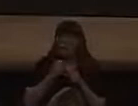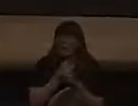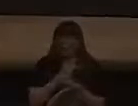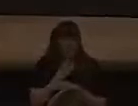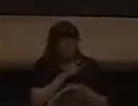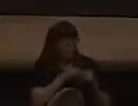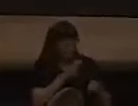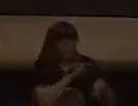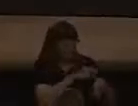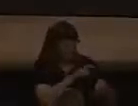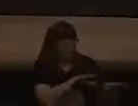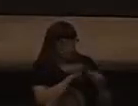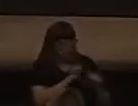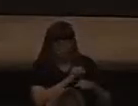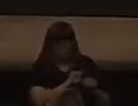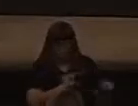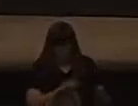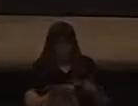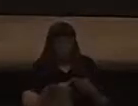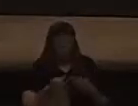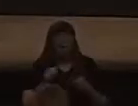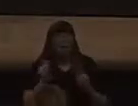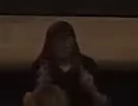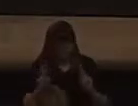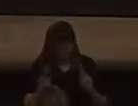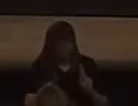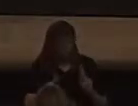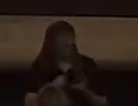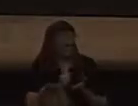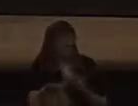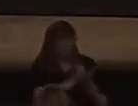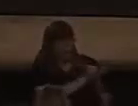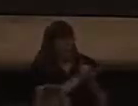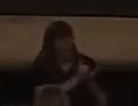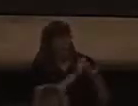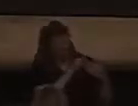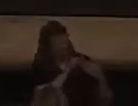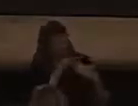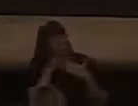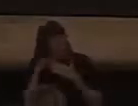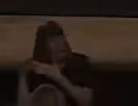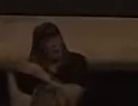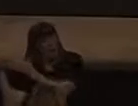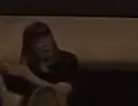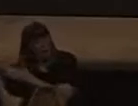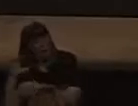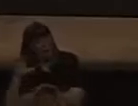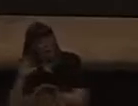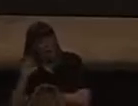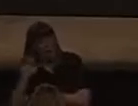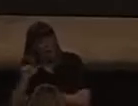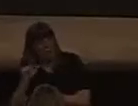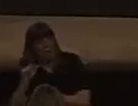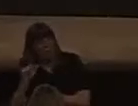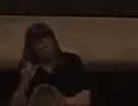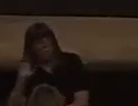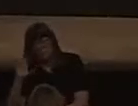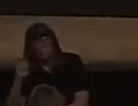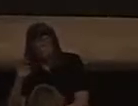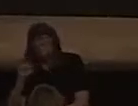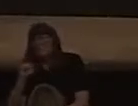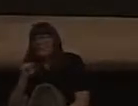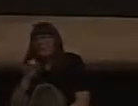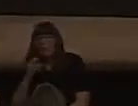when it's time. Ushers have also helped people out of the Carnegie Hall and to the